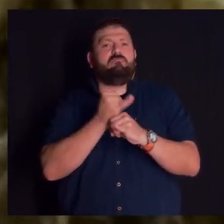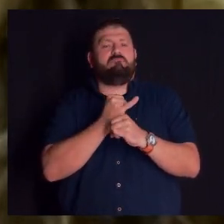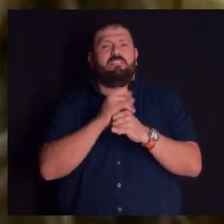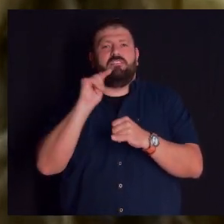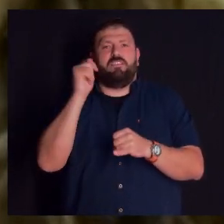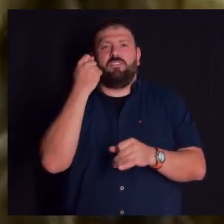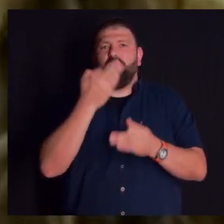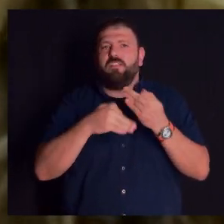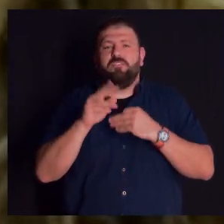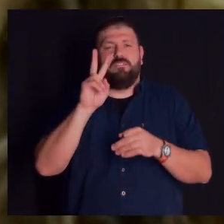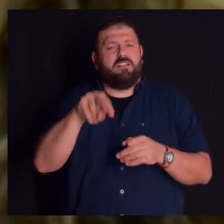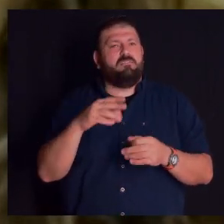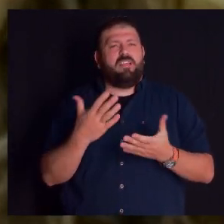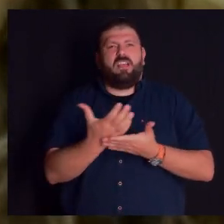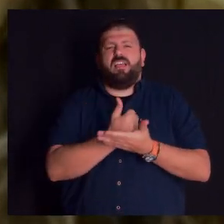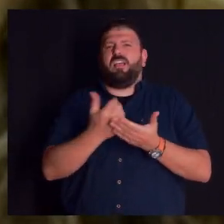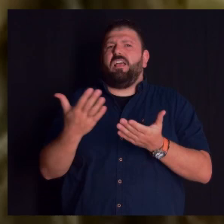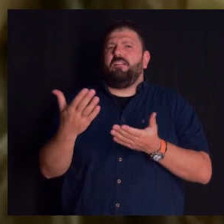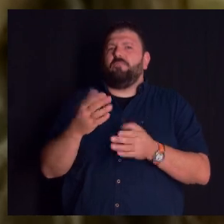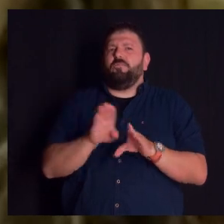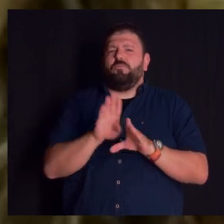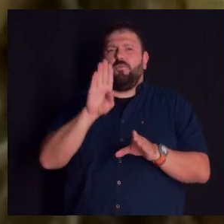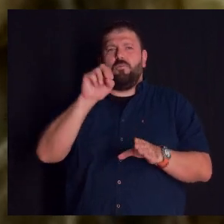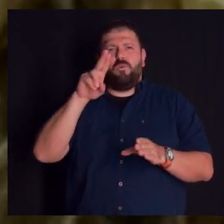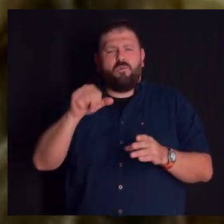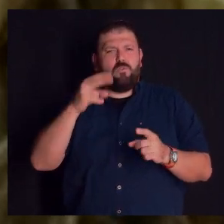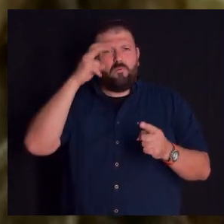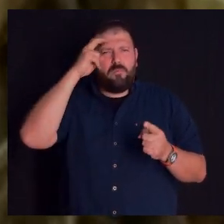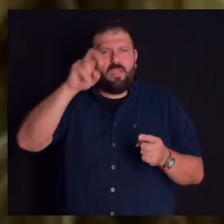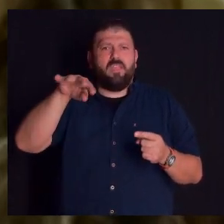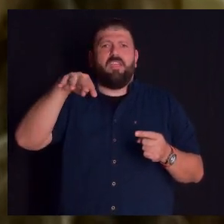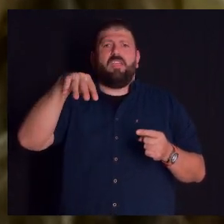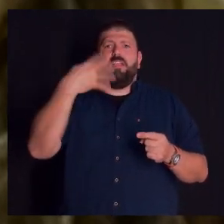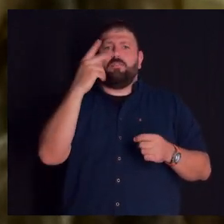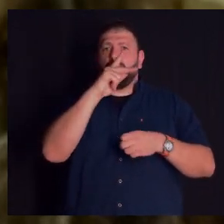the social media. So now we earn bonuses,